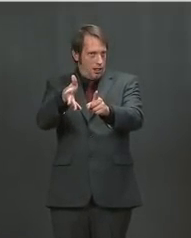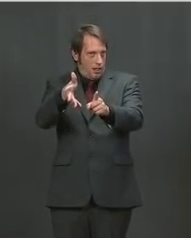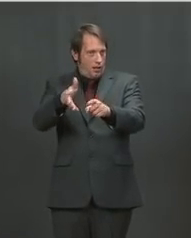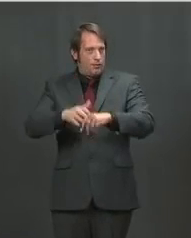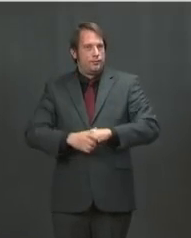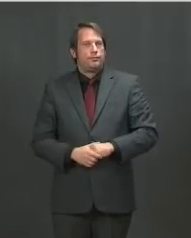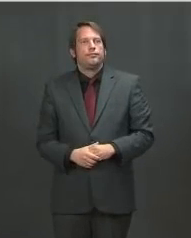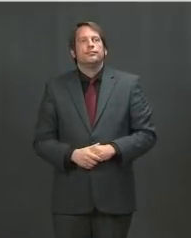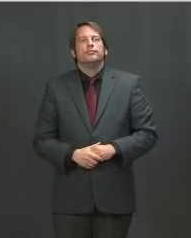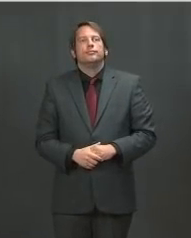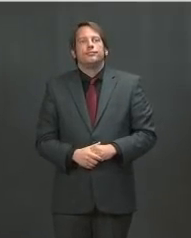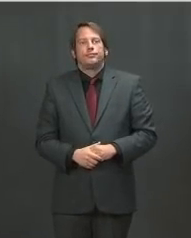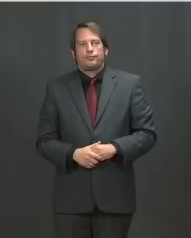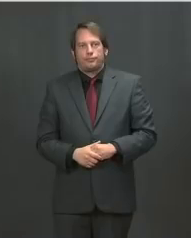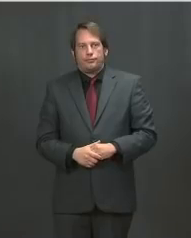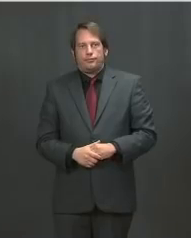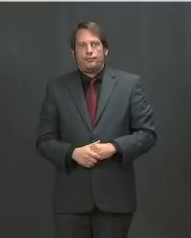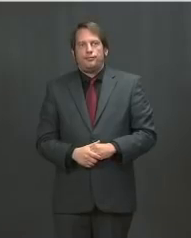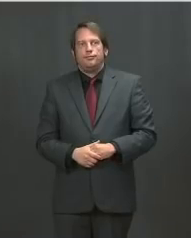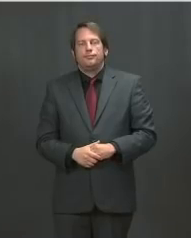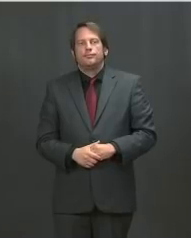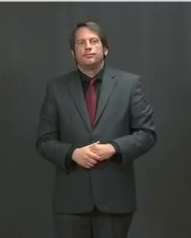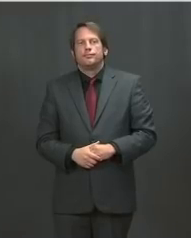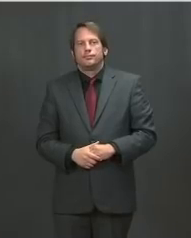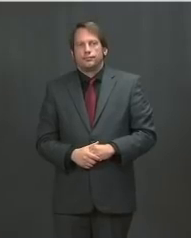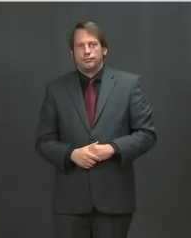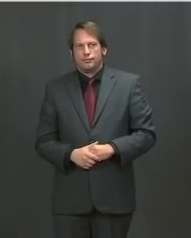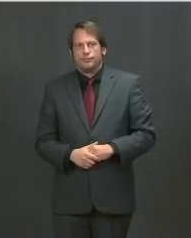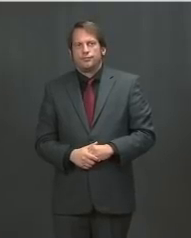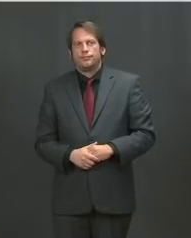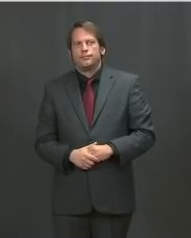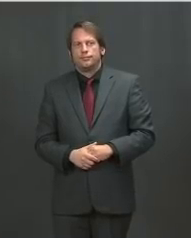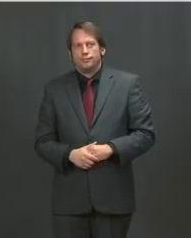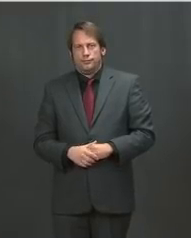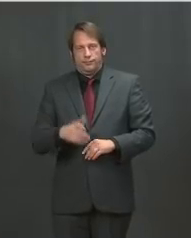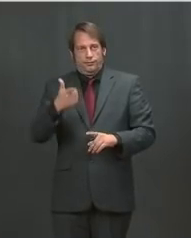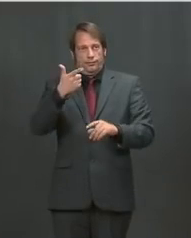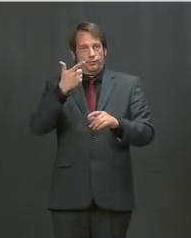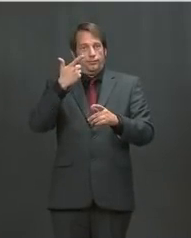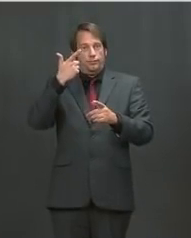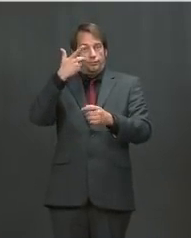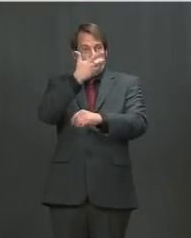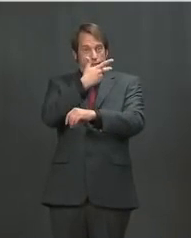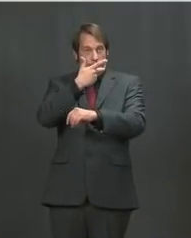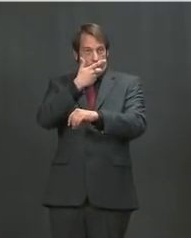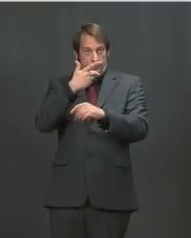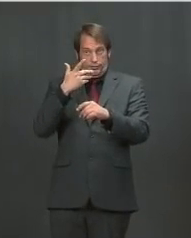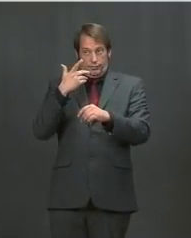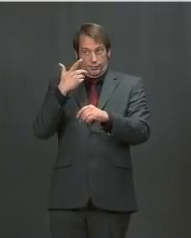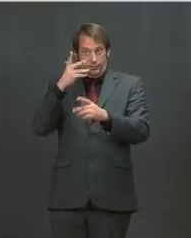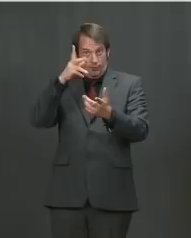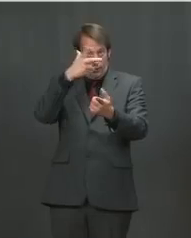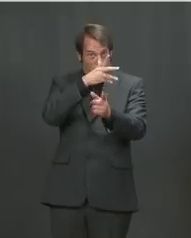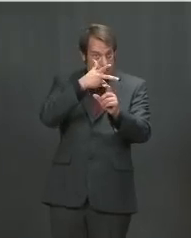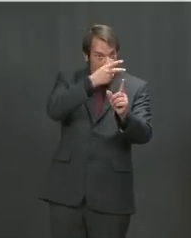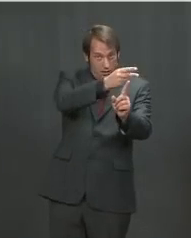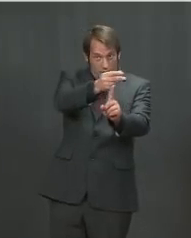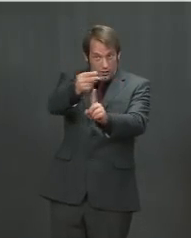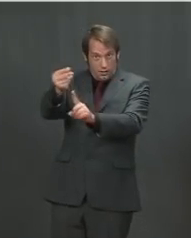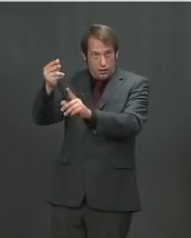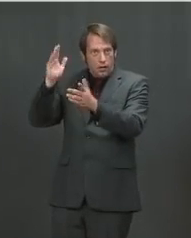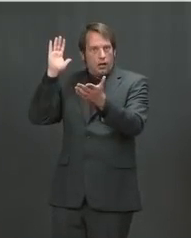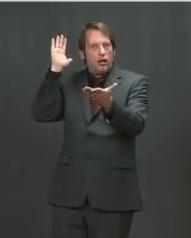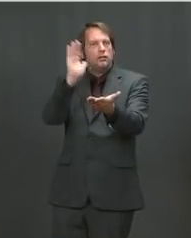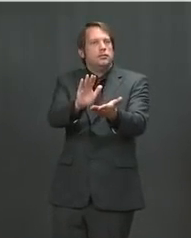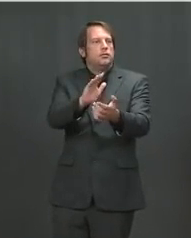less hospitalizations and less deaths. I don't think it's going to be a precise number. I don't know what that number is. I can't